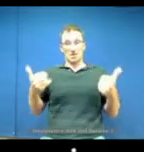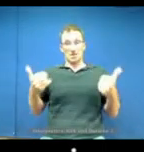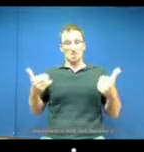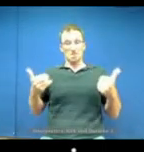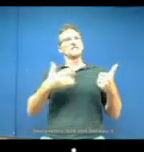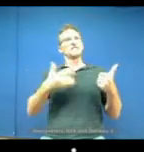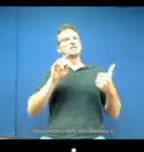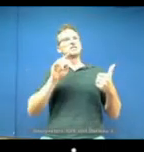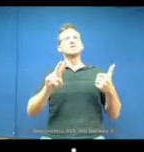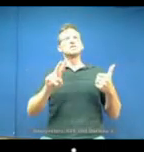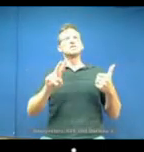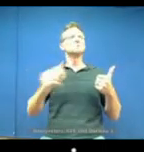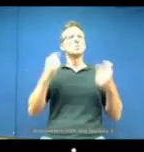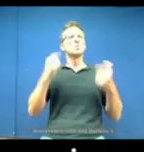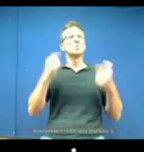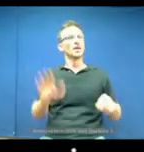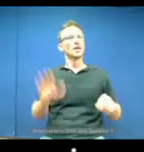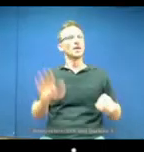and in fact they escalate.